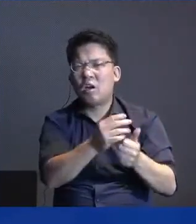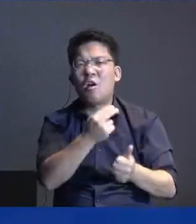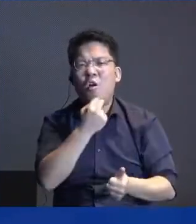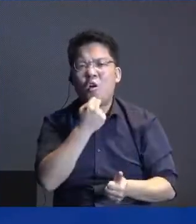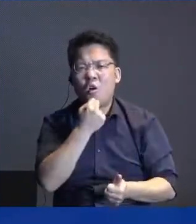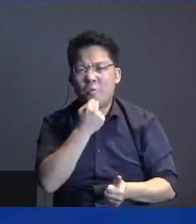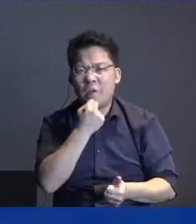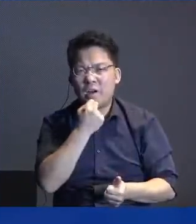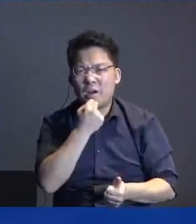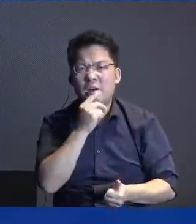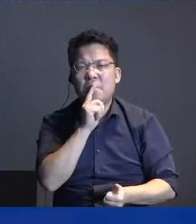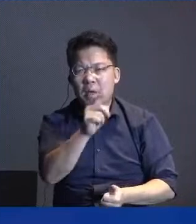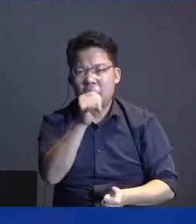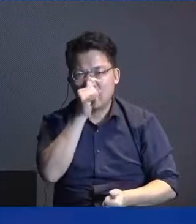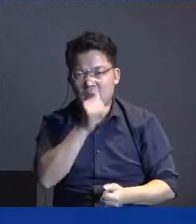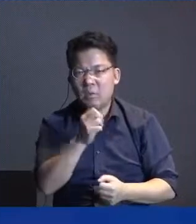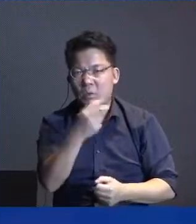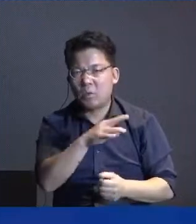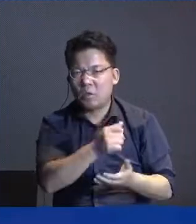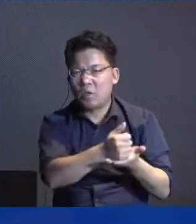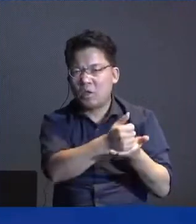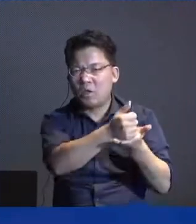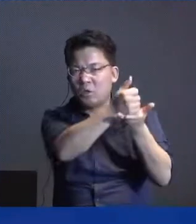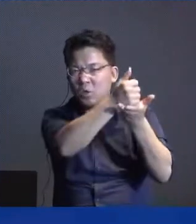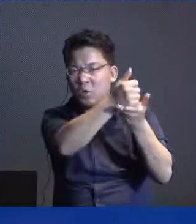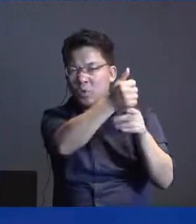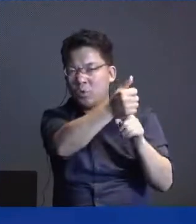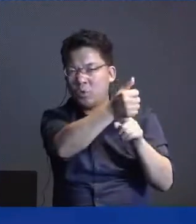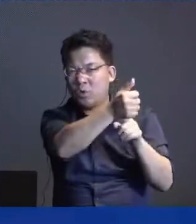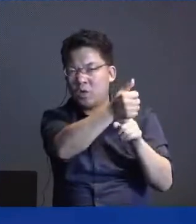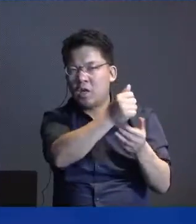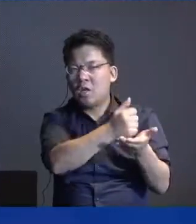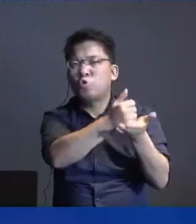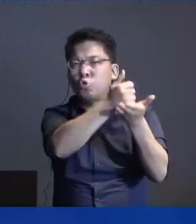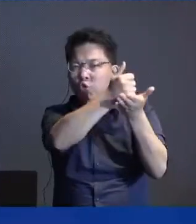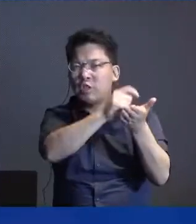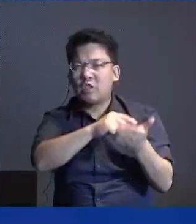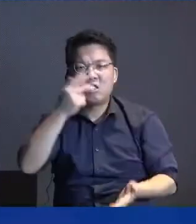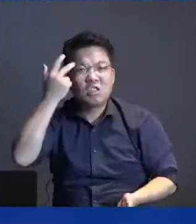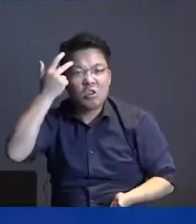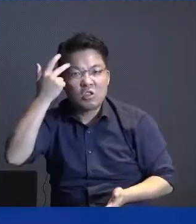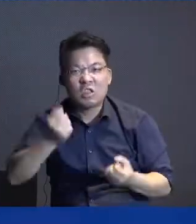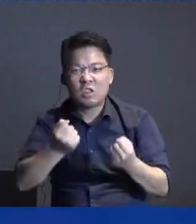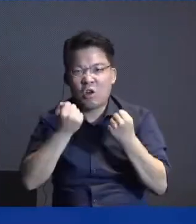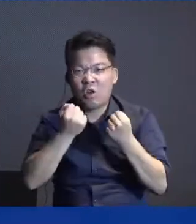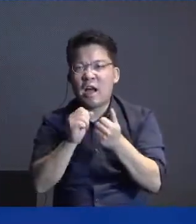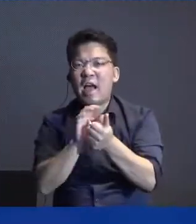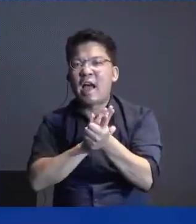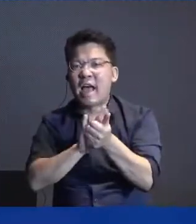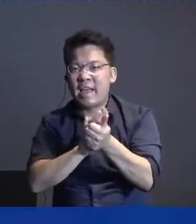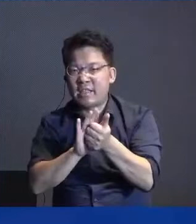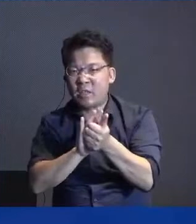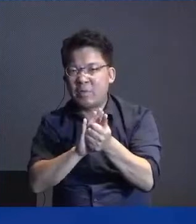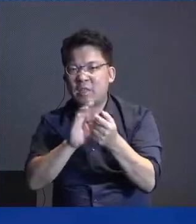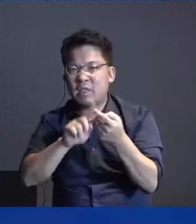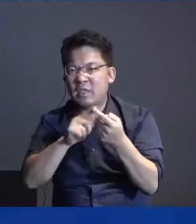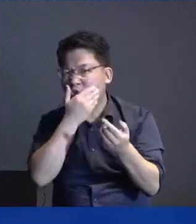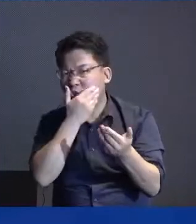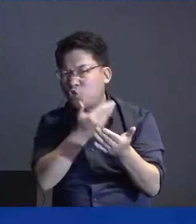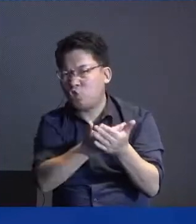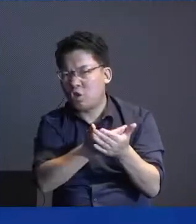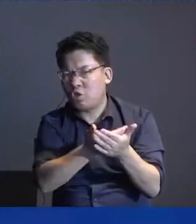of mental health care because people affected by mental disorders are often subjected